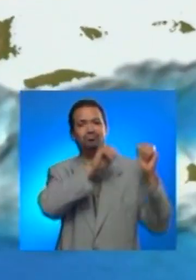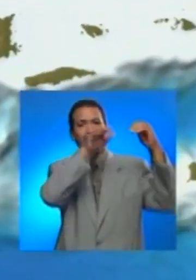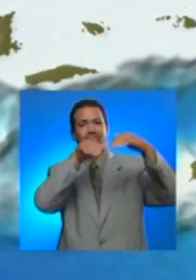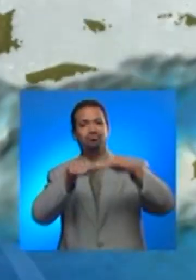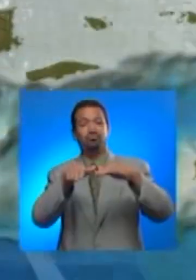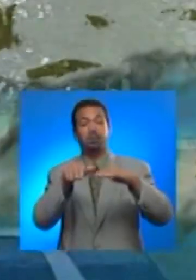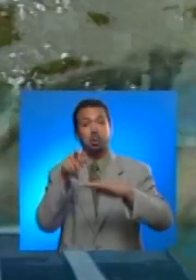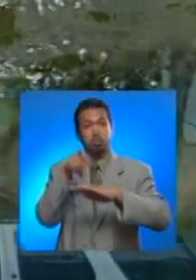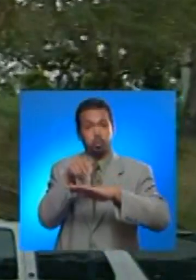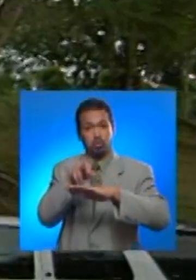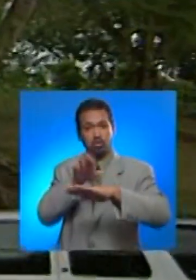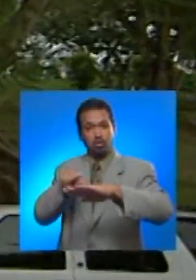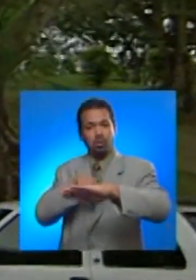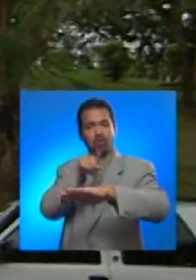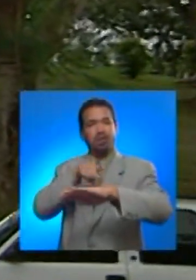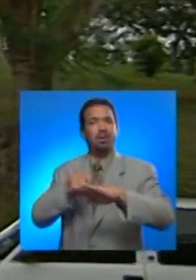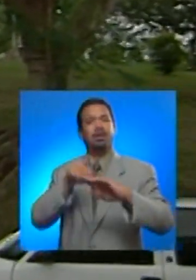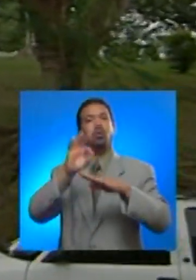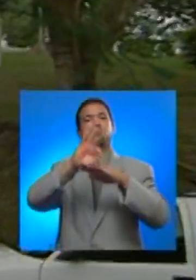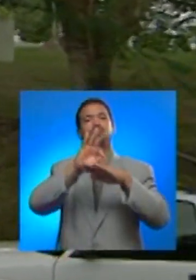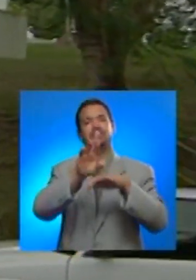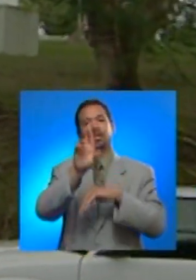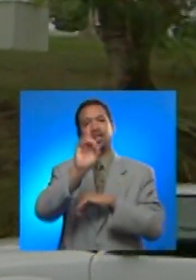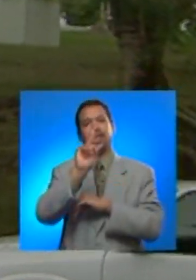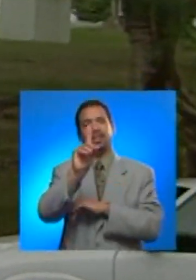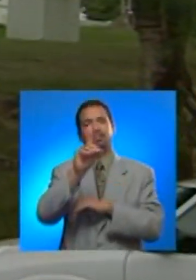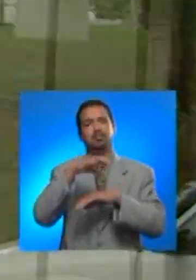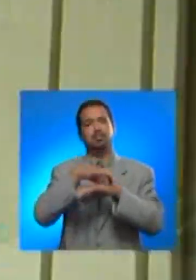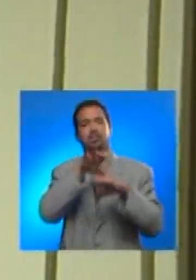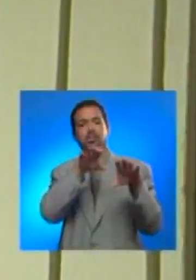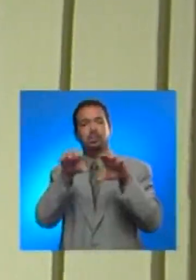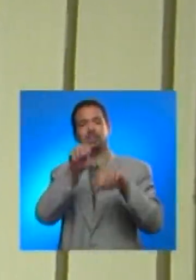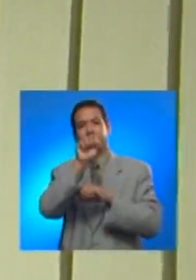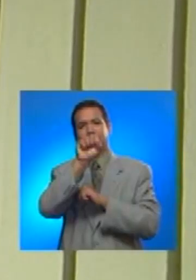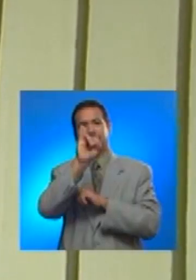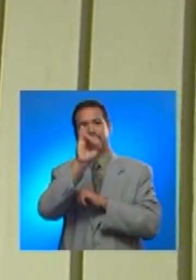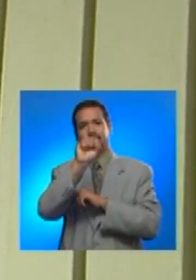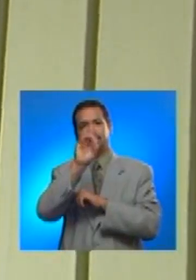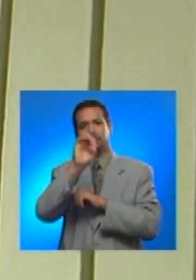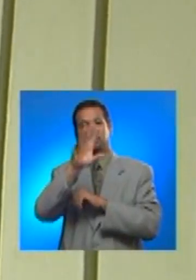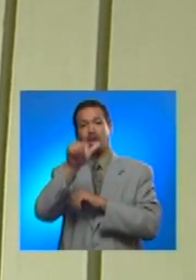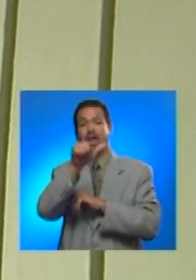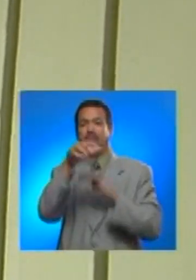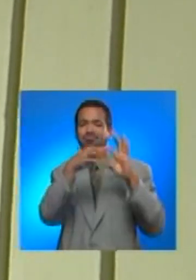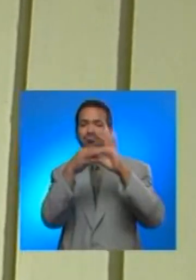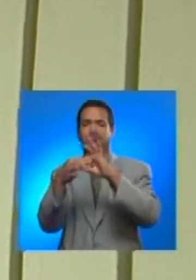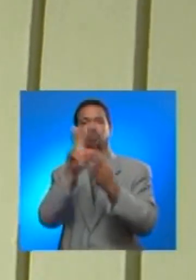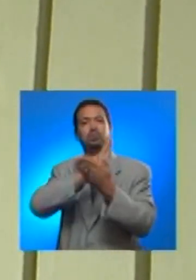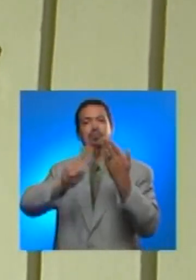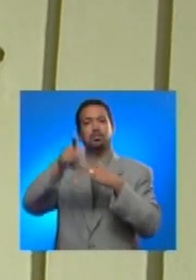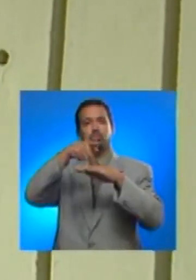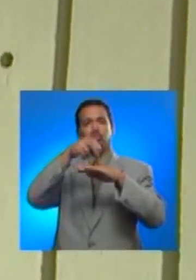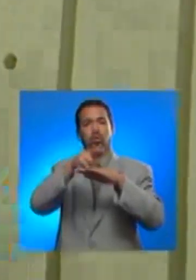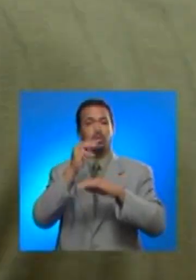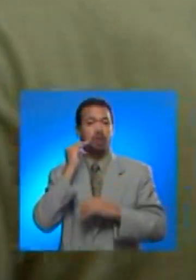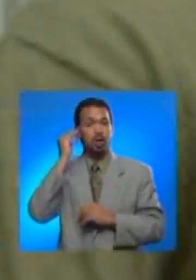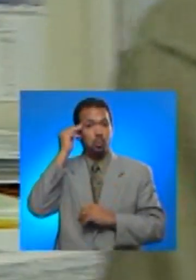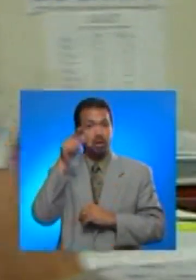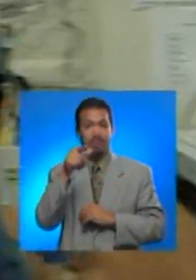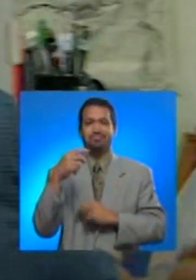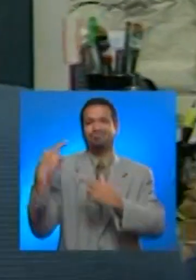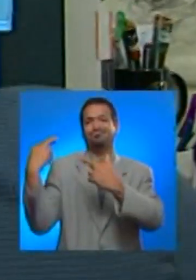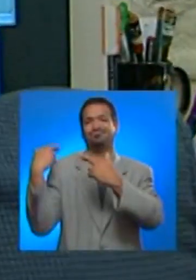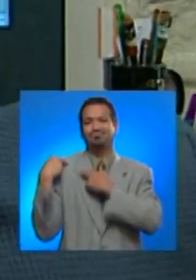In Puerto Rico, the Puerto Rico Seismic Network of the Department of Geology of the University of Puerto Rico in Mayagüez is